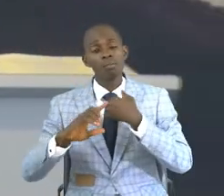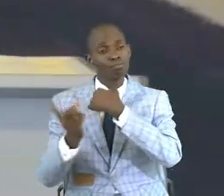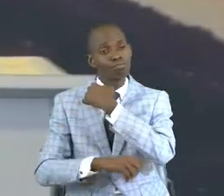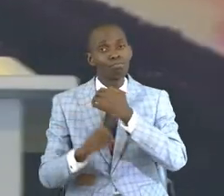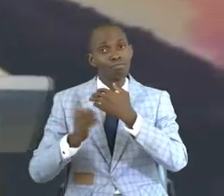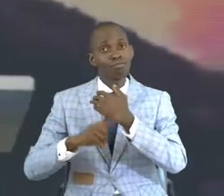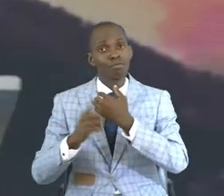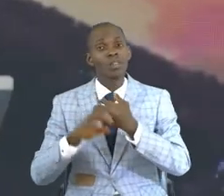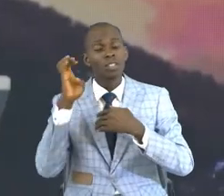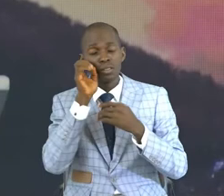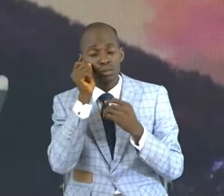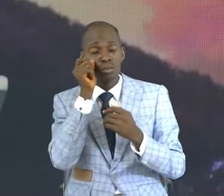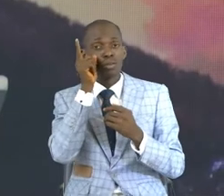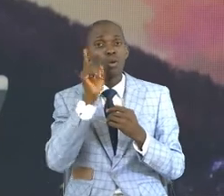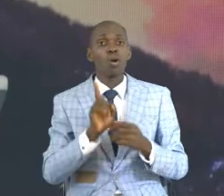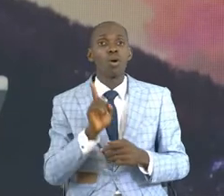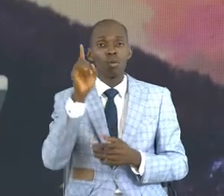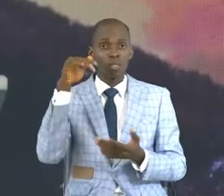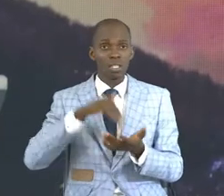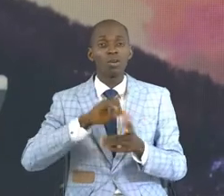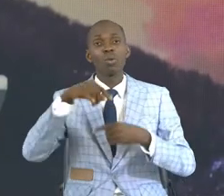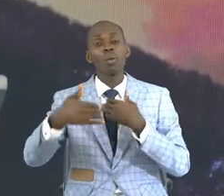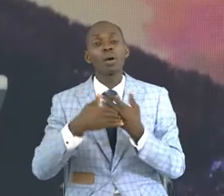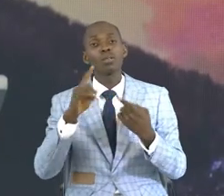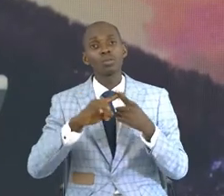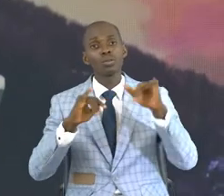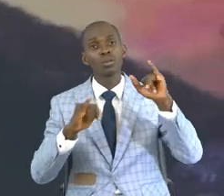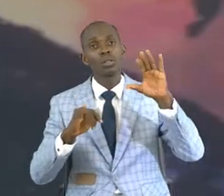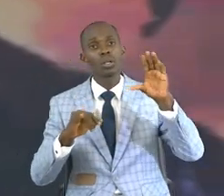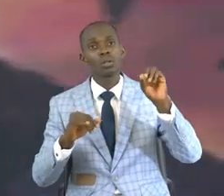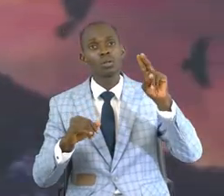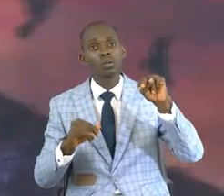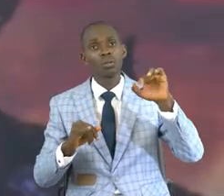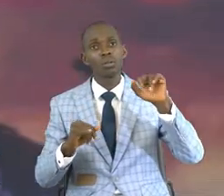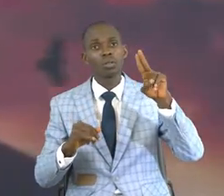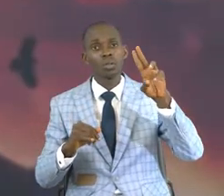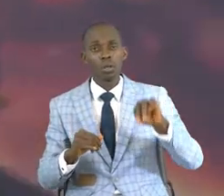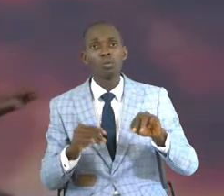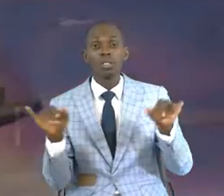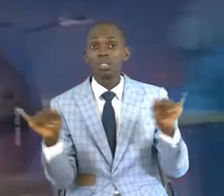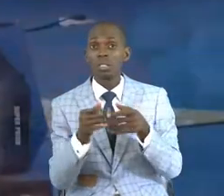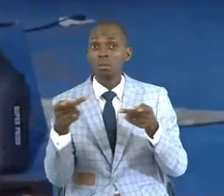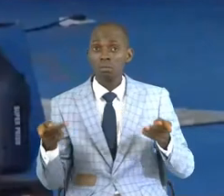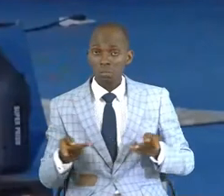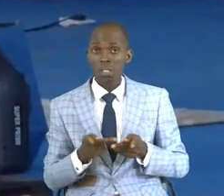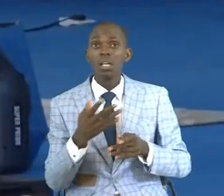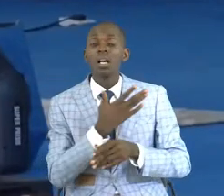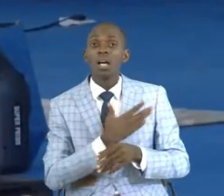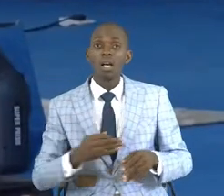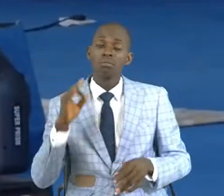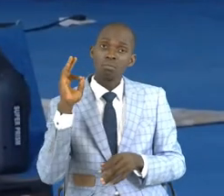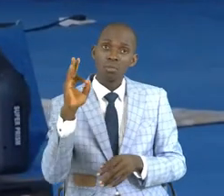again and went back to Iconium, to that same place. He said, I'm here again. I show